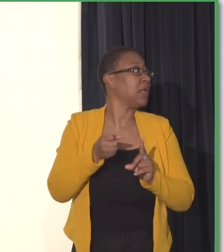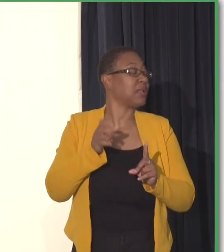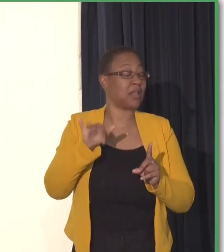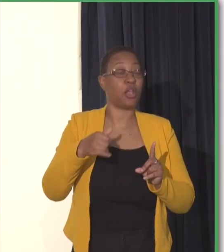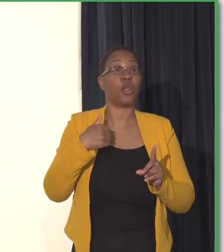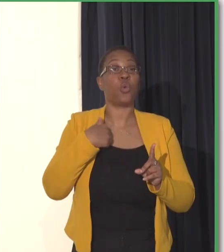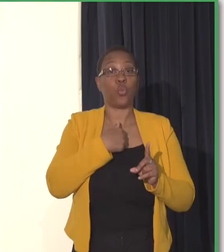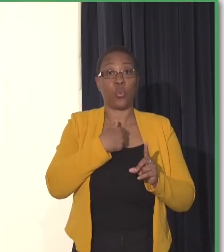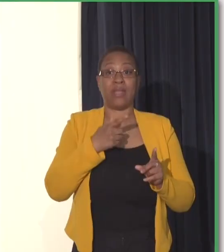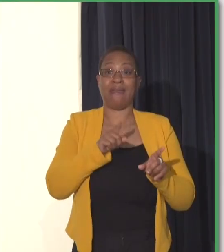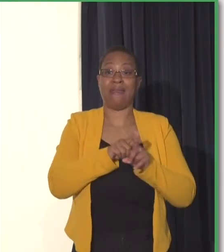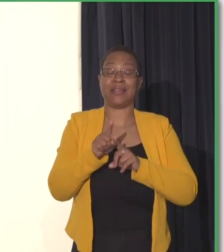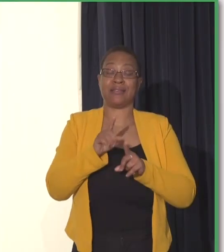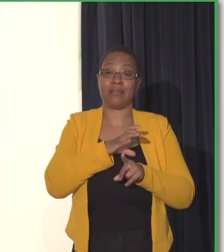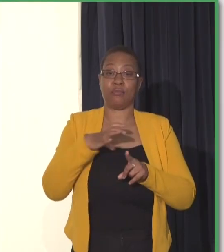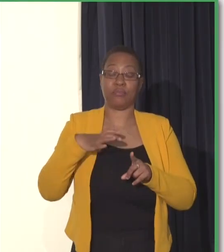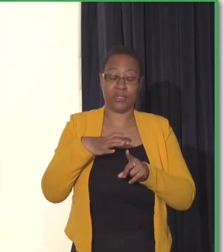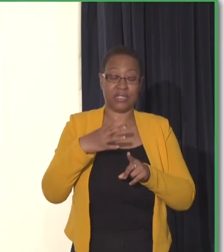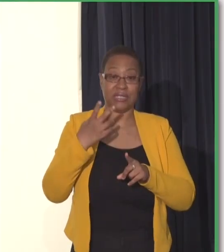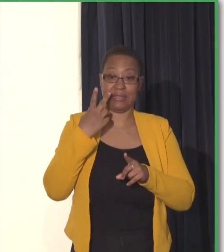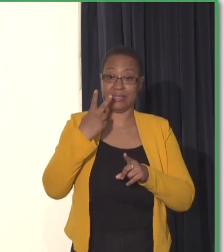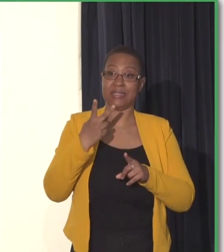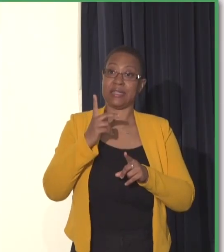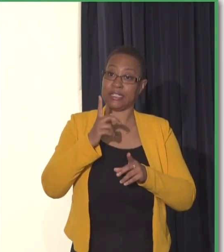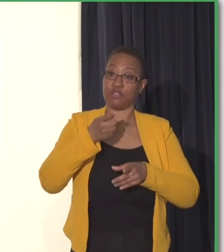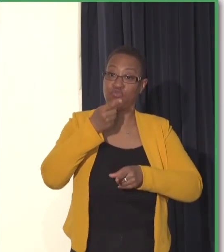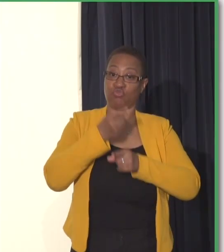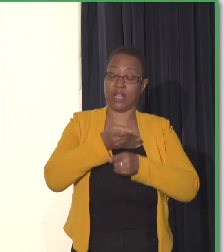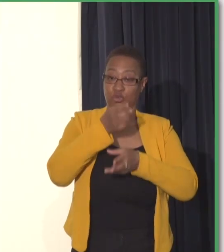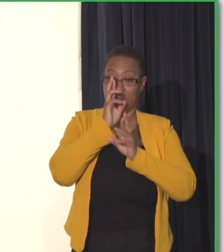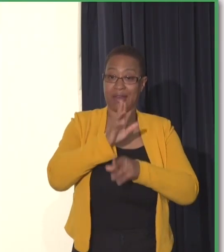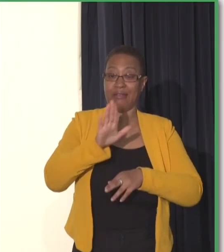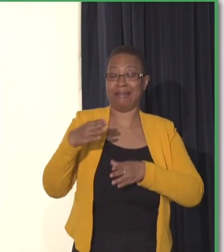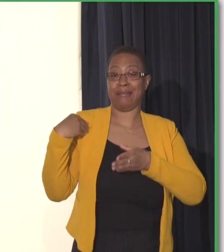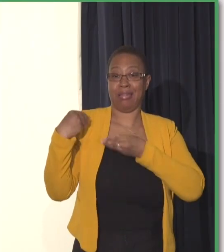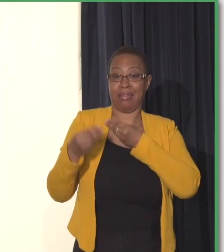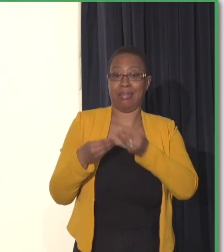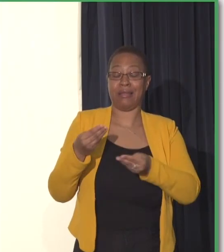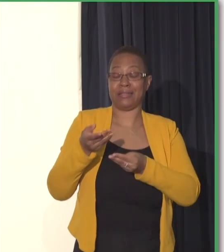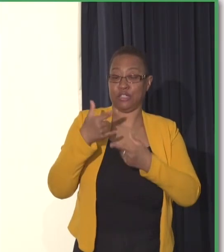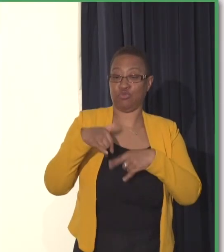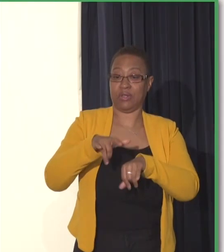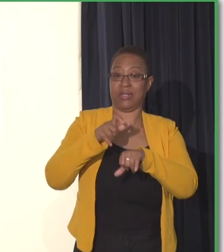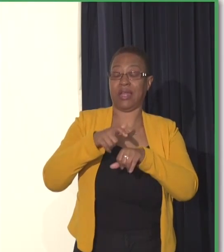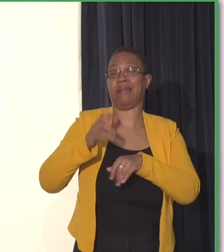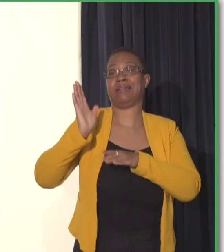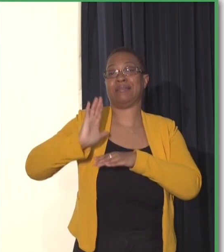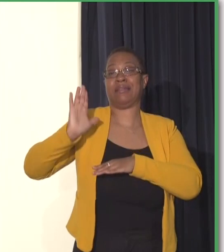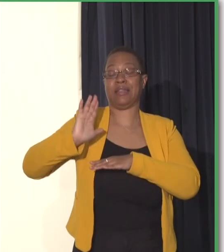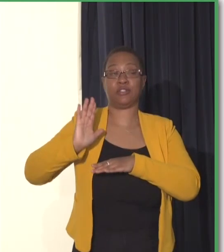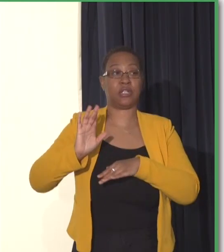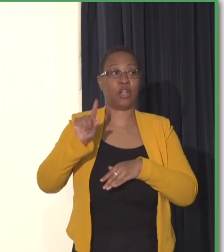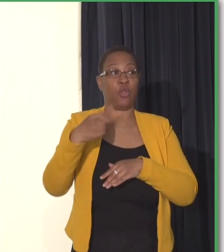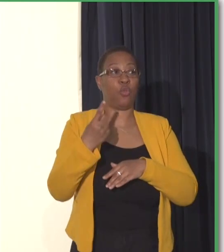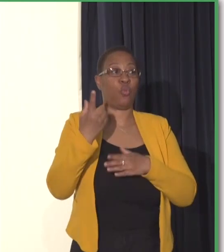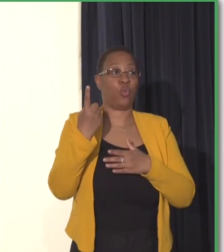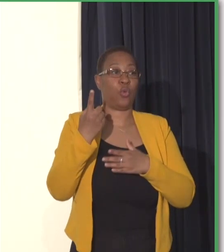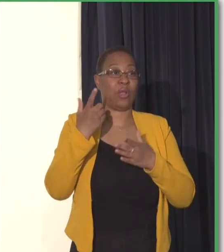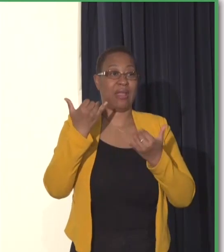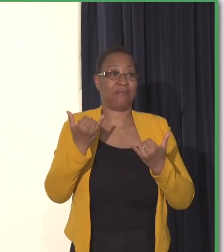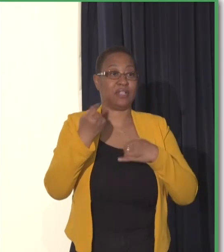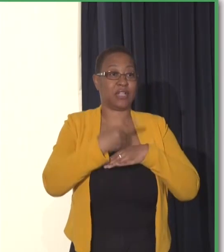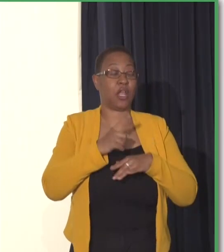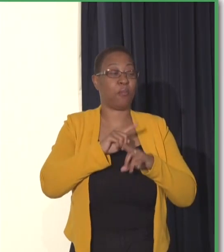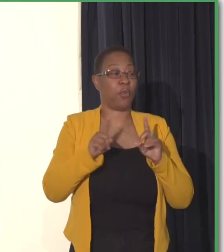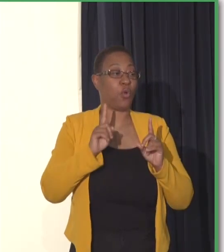very fitting to honor his legacy. And so that's the only one we have on for today. But, you know,